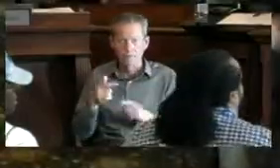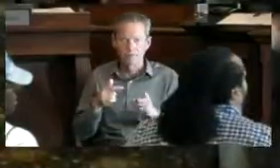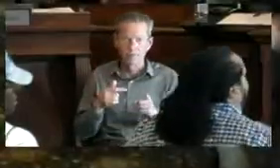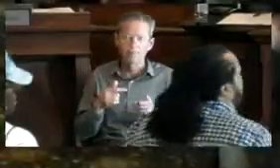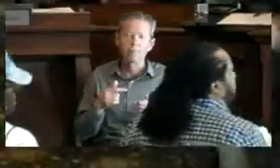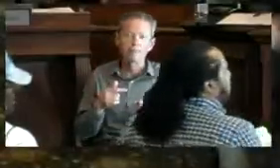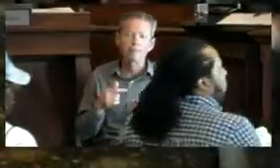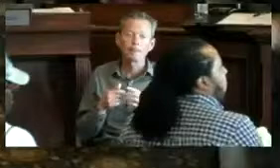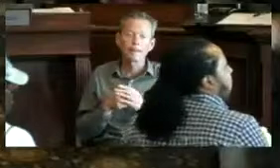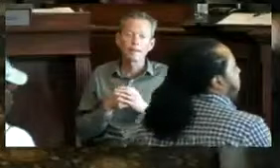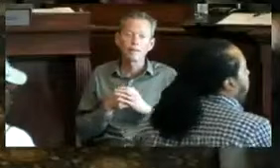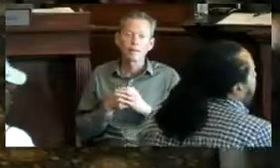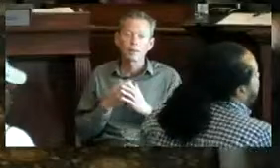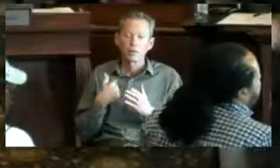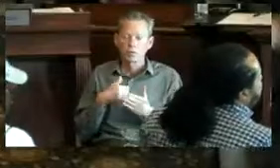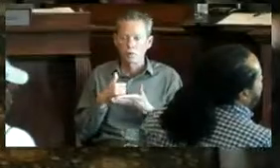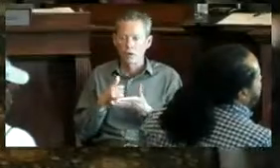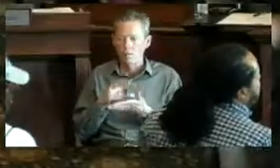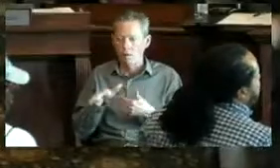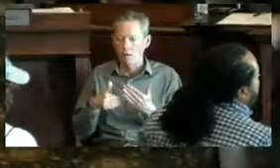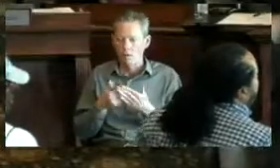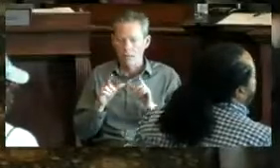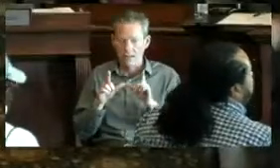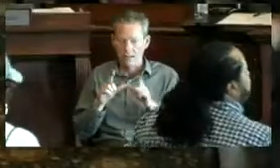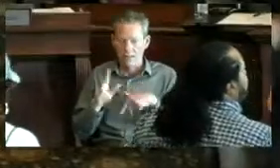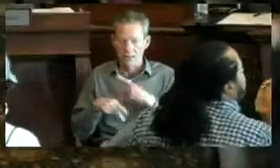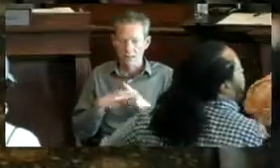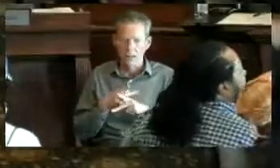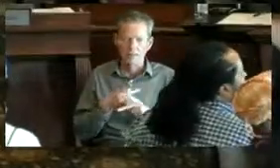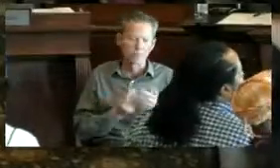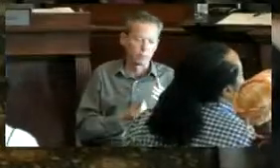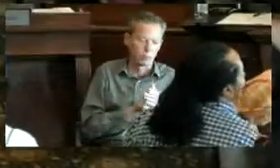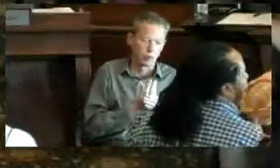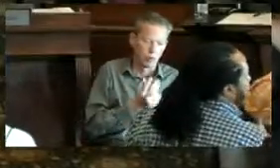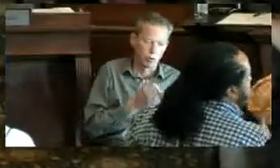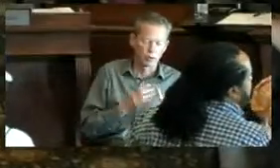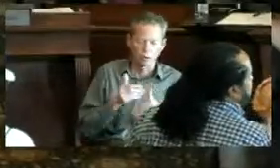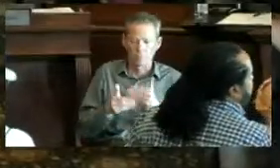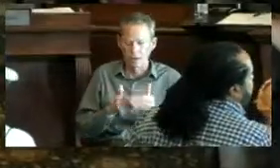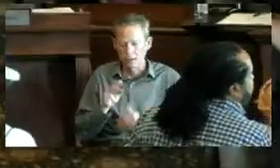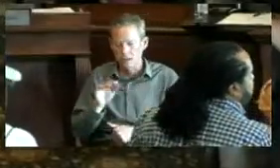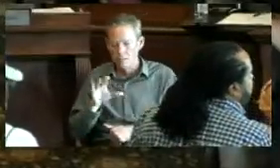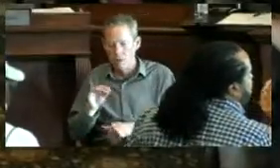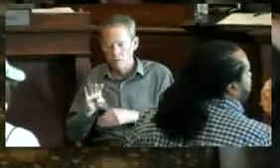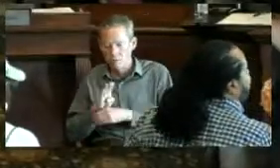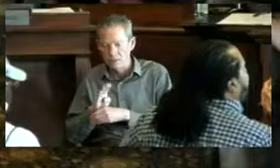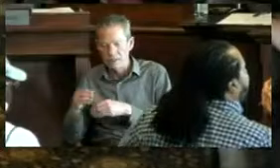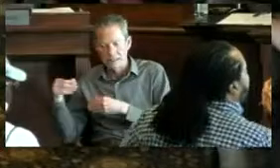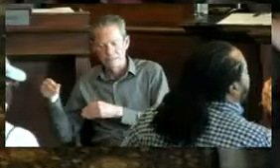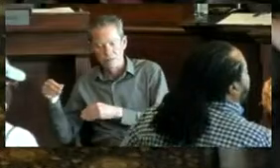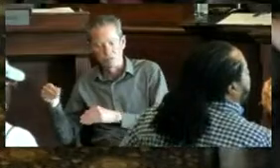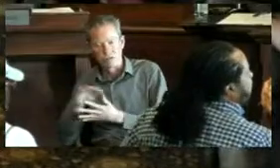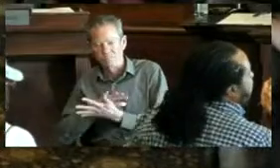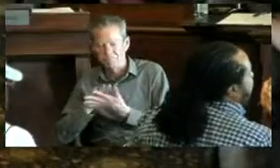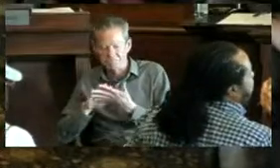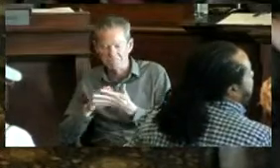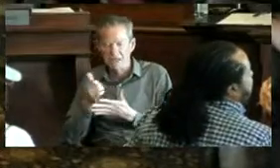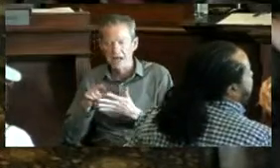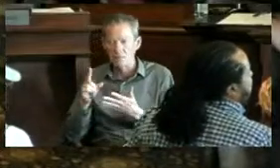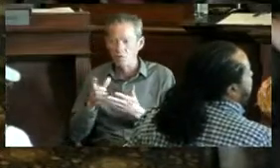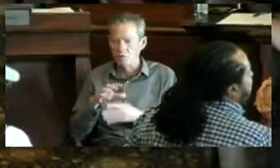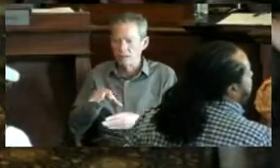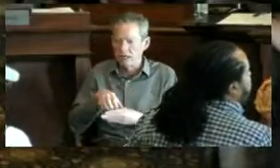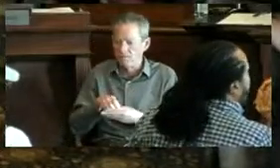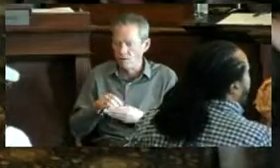I can speak to that. So we help all licensing types, so from cultivators to processors, micro business, dispensaries. So anybody who's looking to get into the